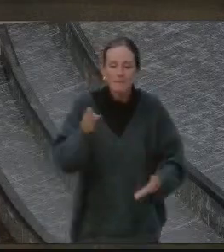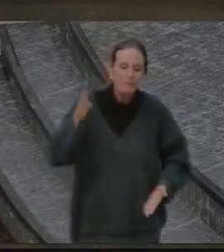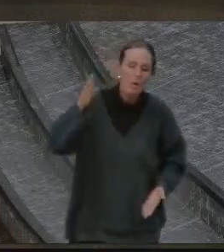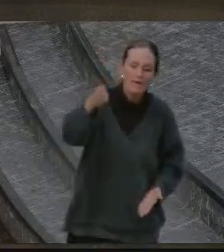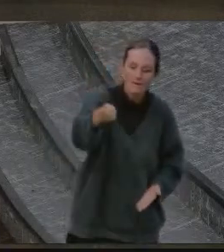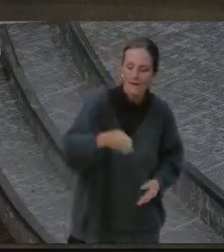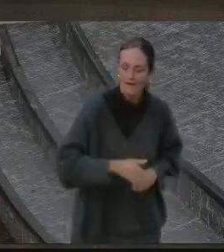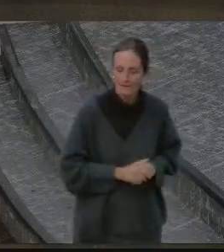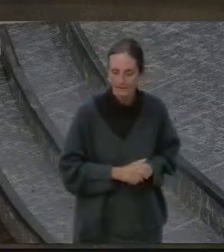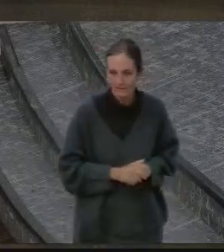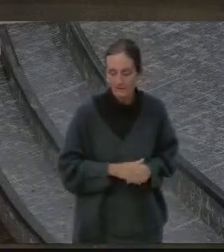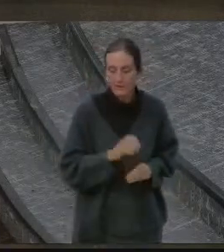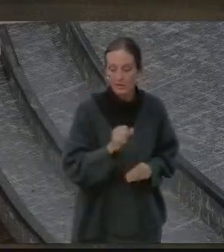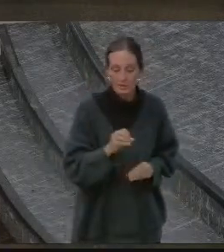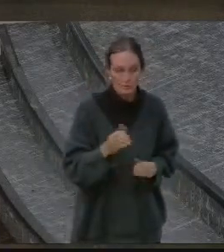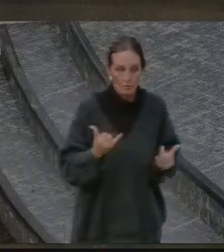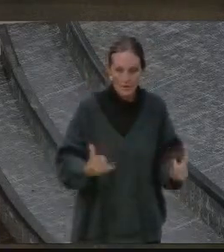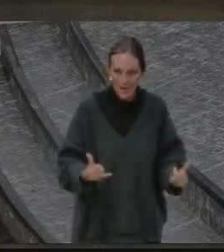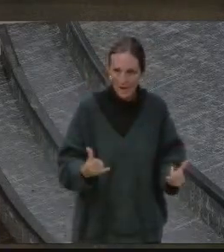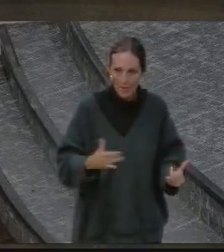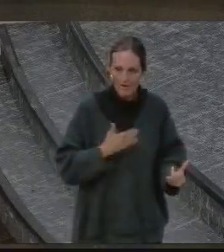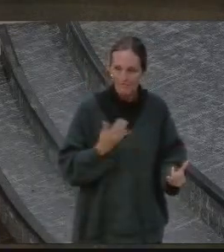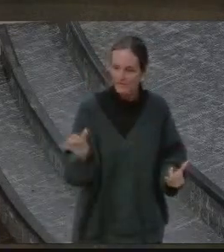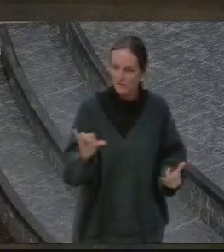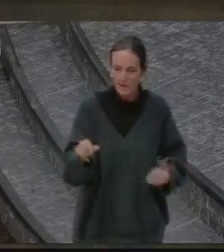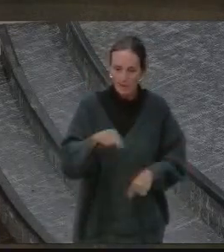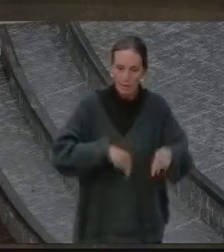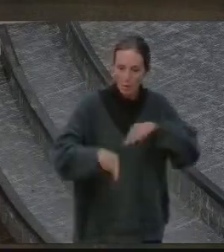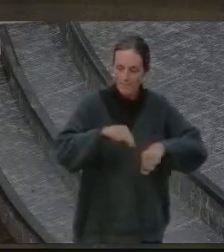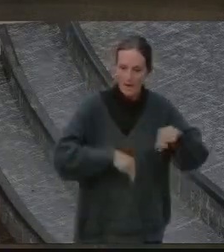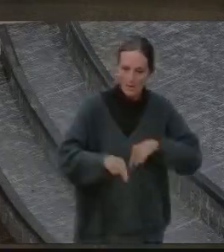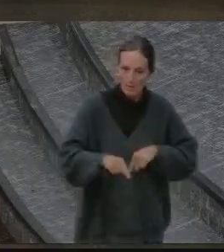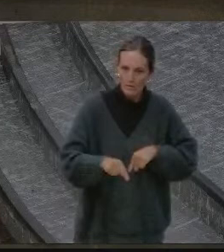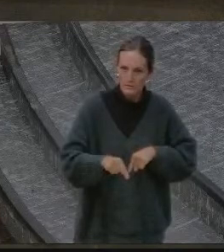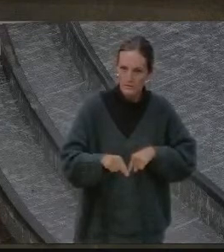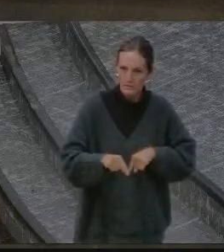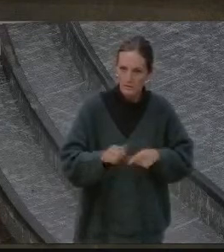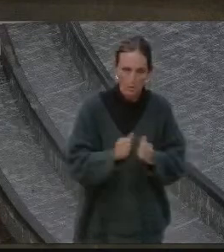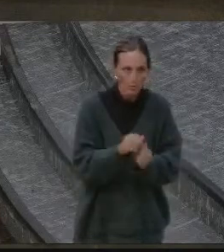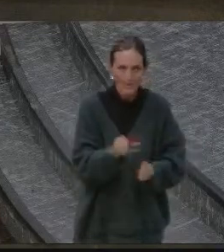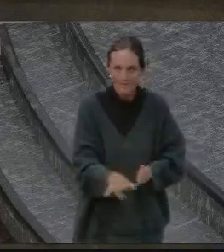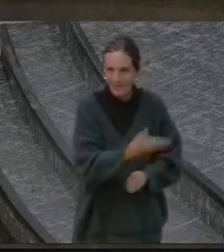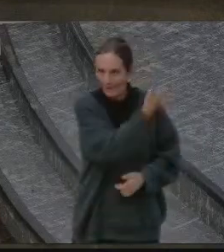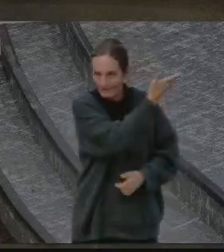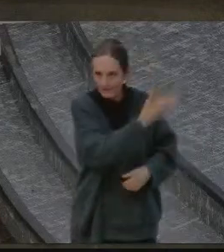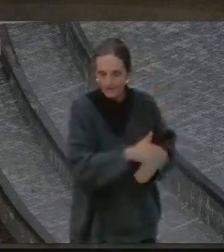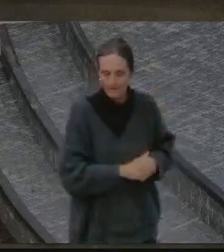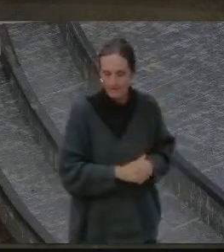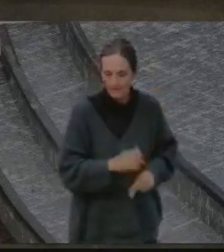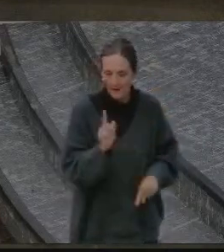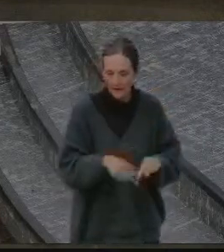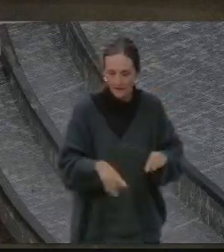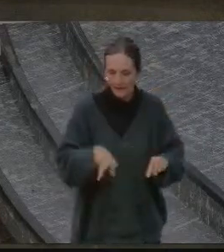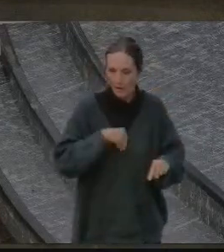of that is just looks like it's going backwards with this mess right here. I can't go for that.